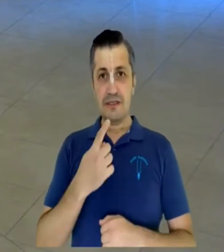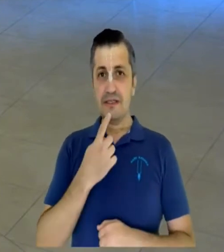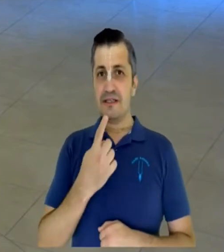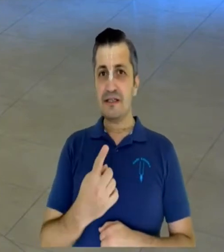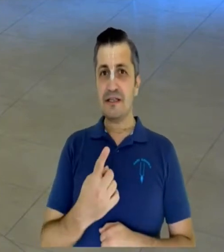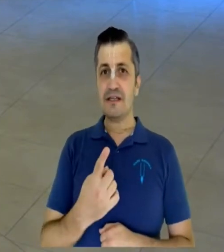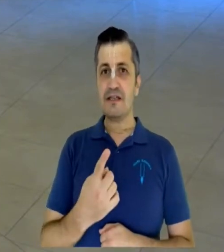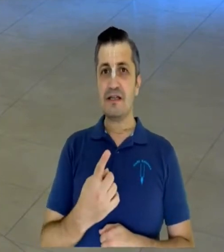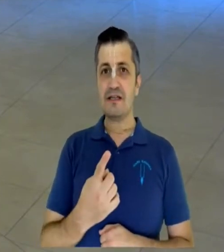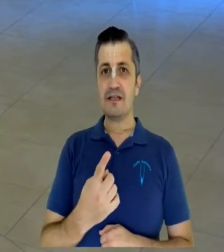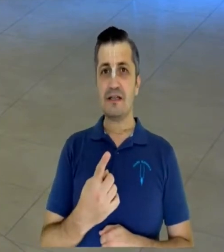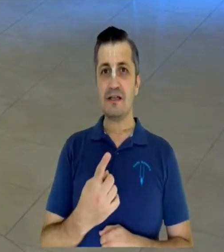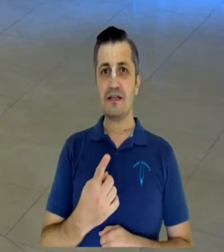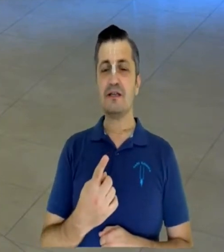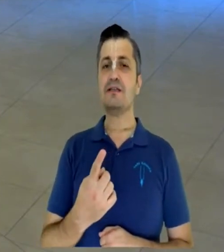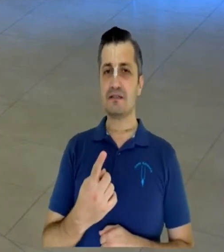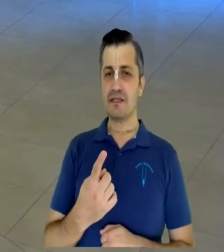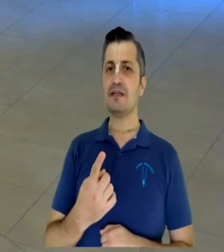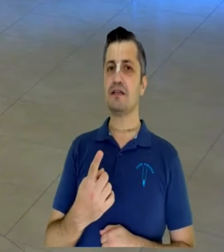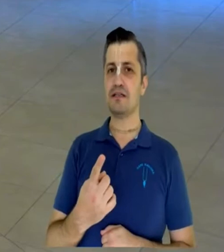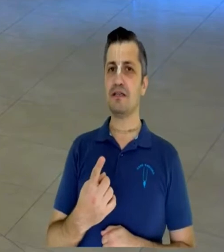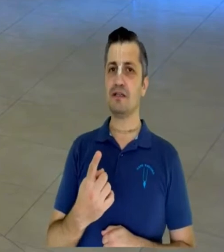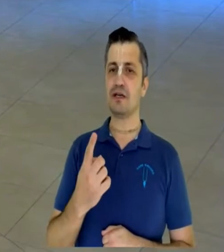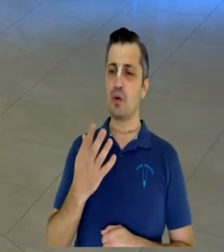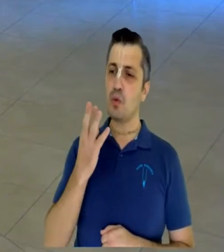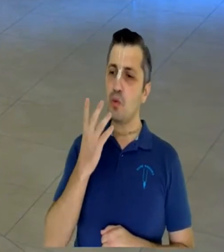so one who does not offer this to Krishna,